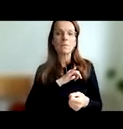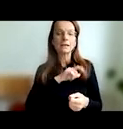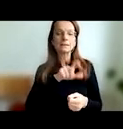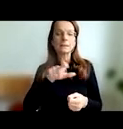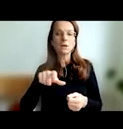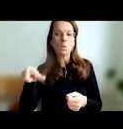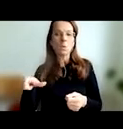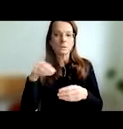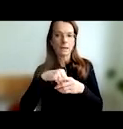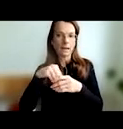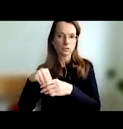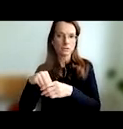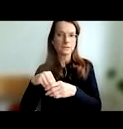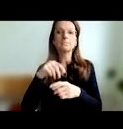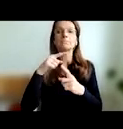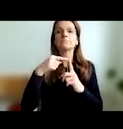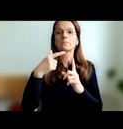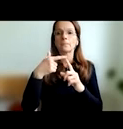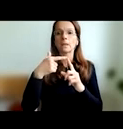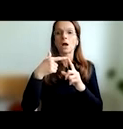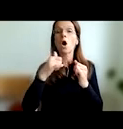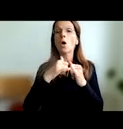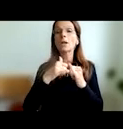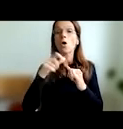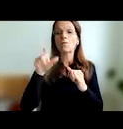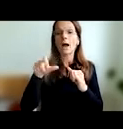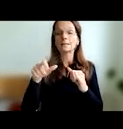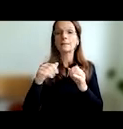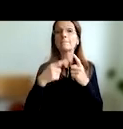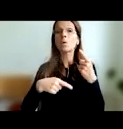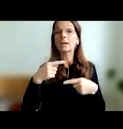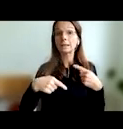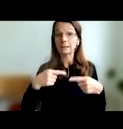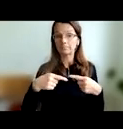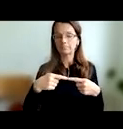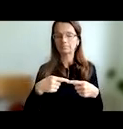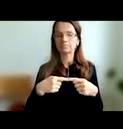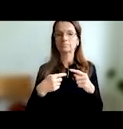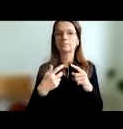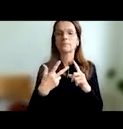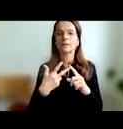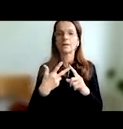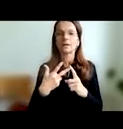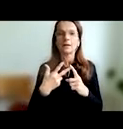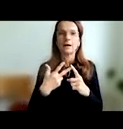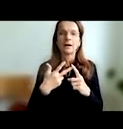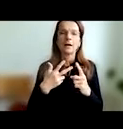will provide innovation information to the users and policy makers,